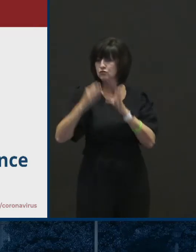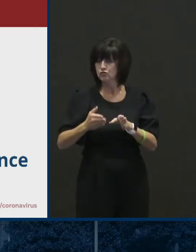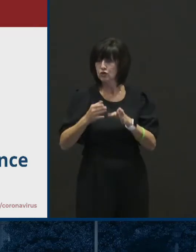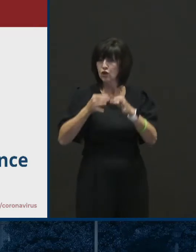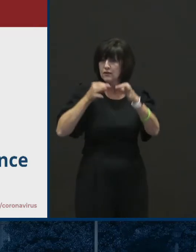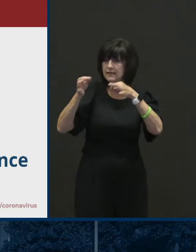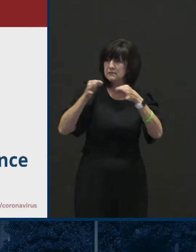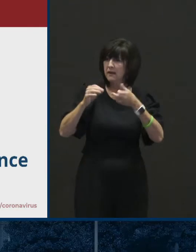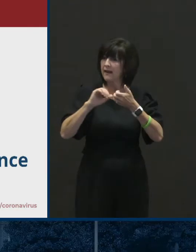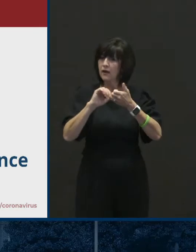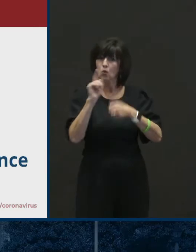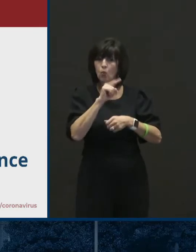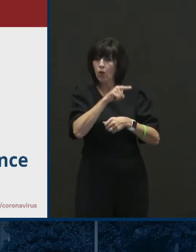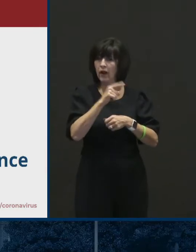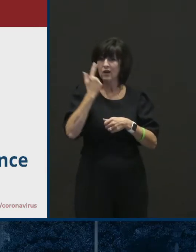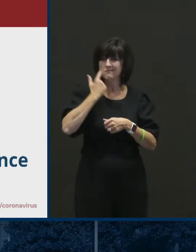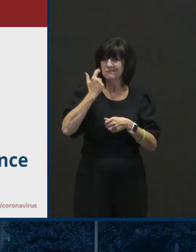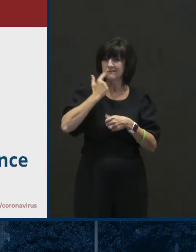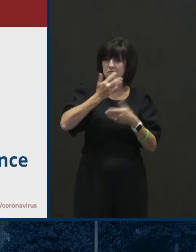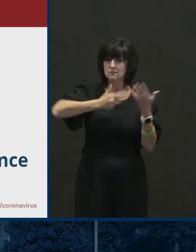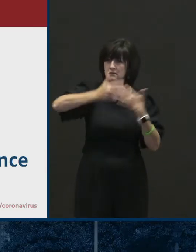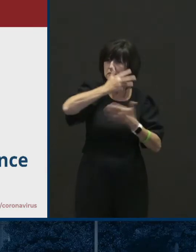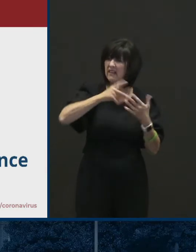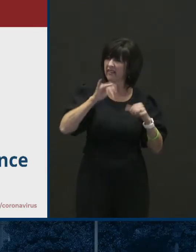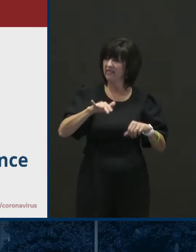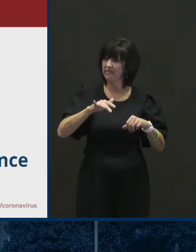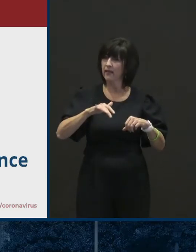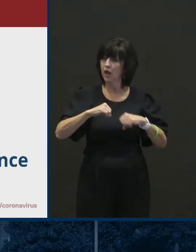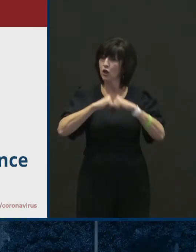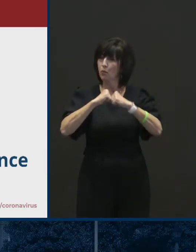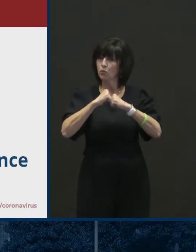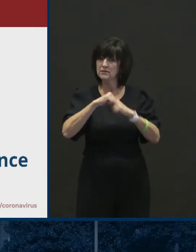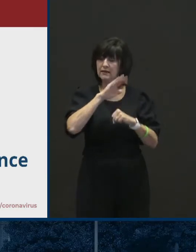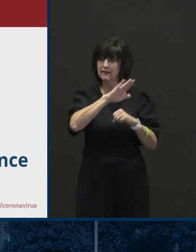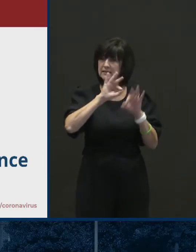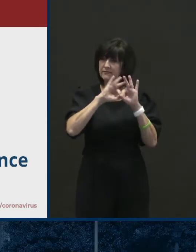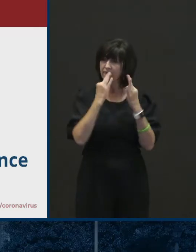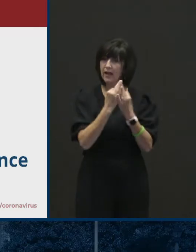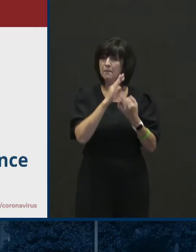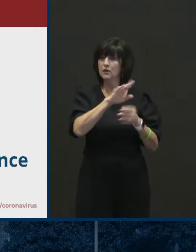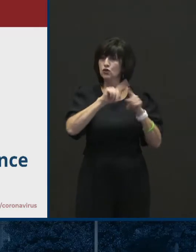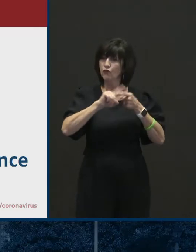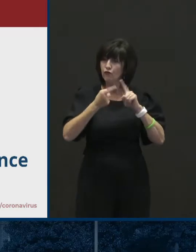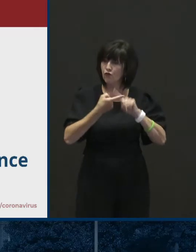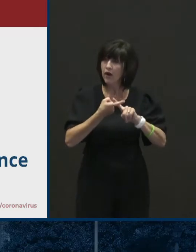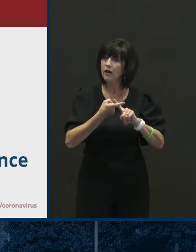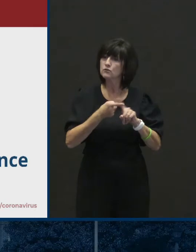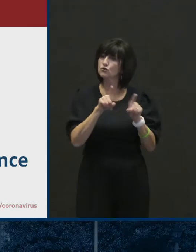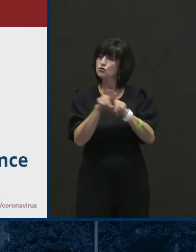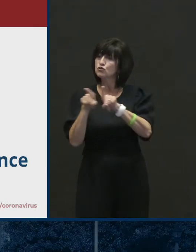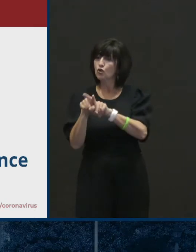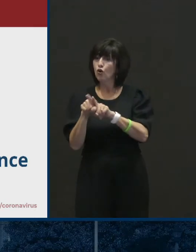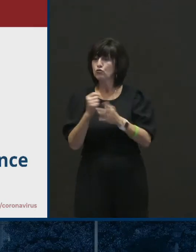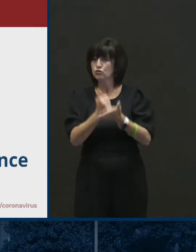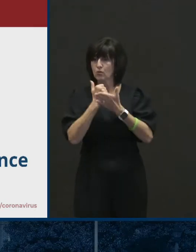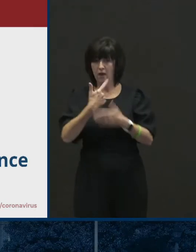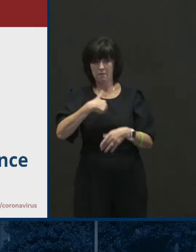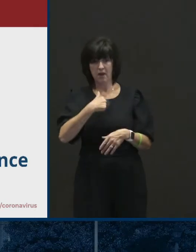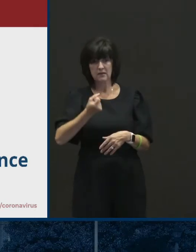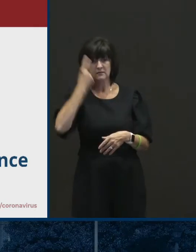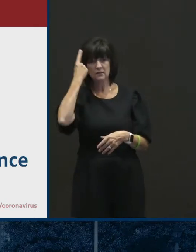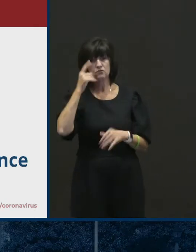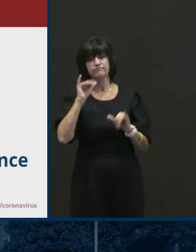can be safe, it protects their family members and their friends, but it also helps us to better understand how things are being spread in